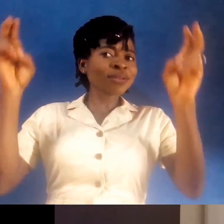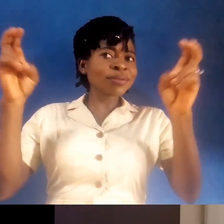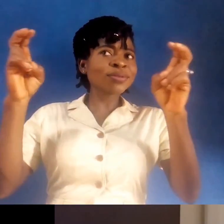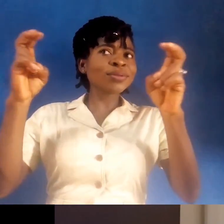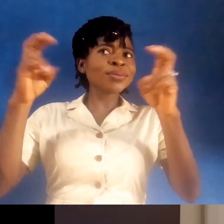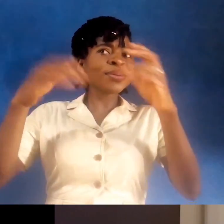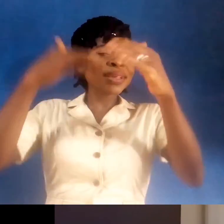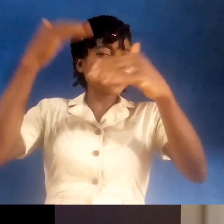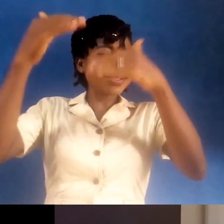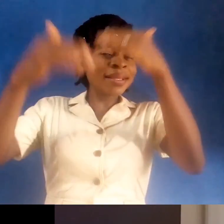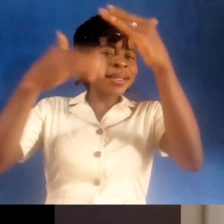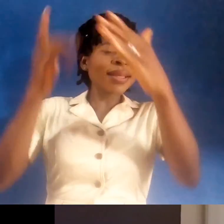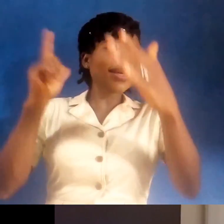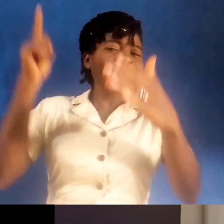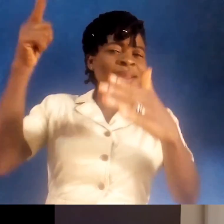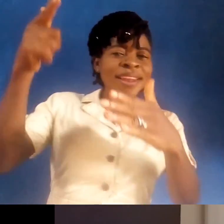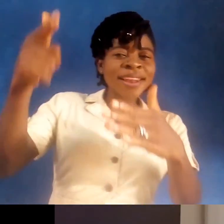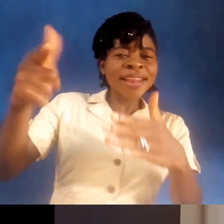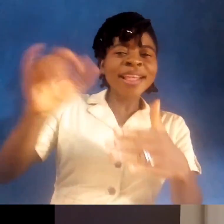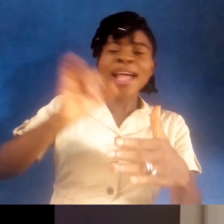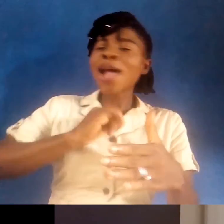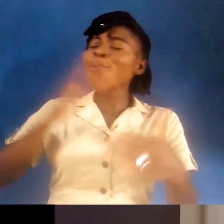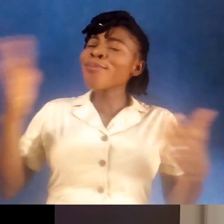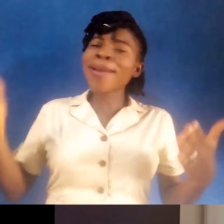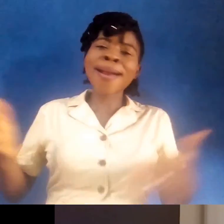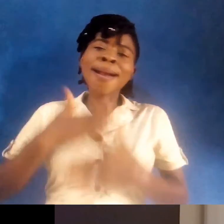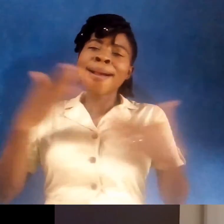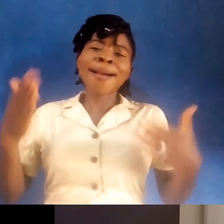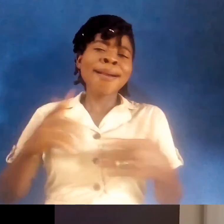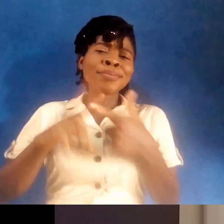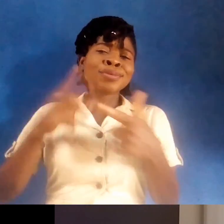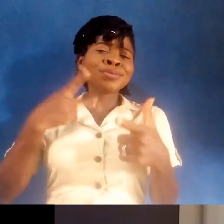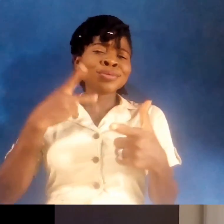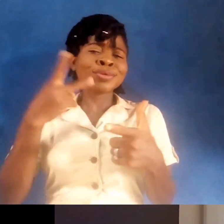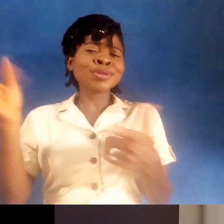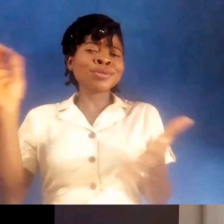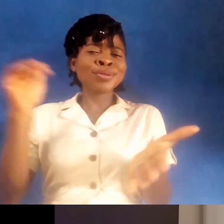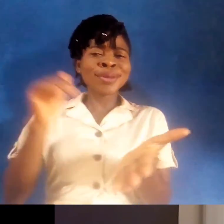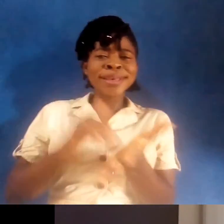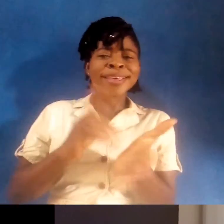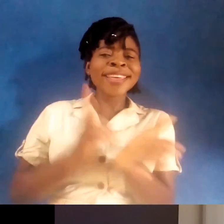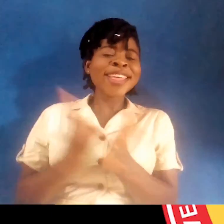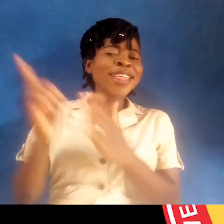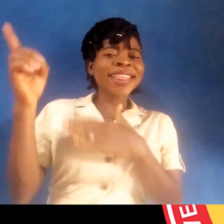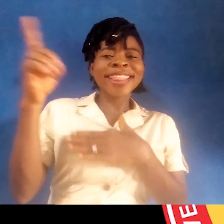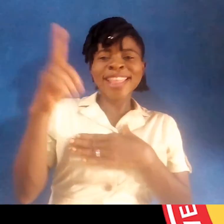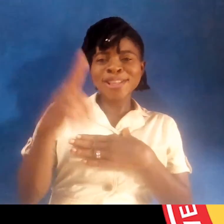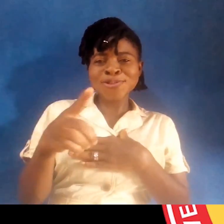and I will be glad to see you again next week. Bye.